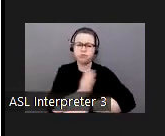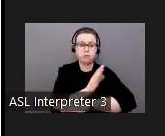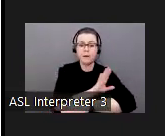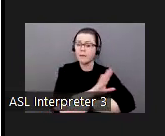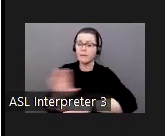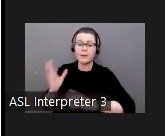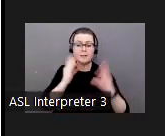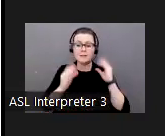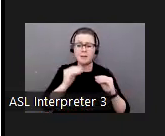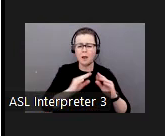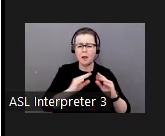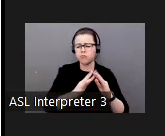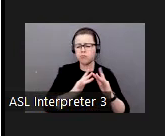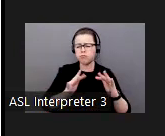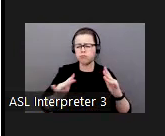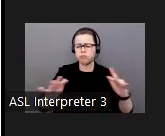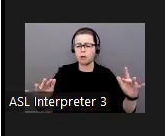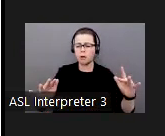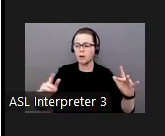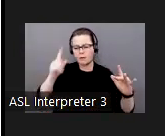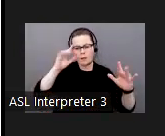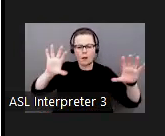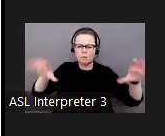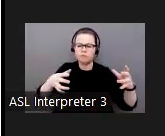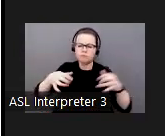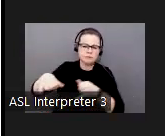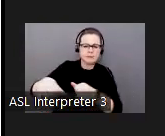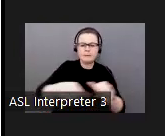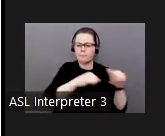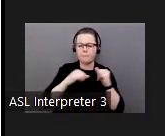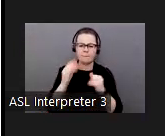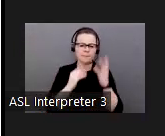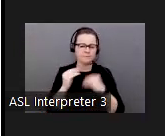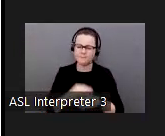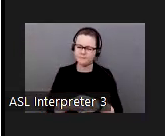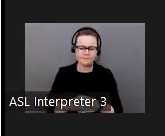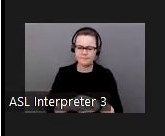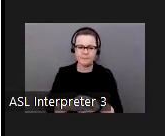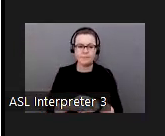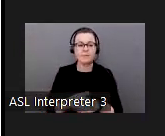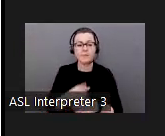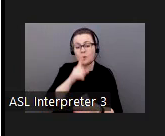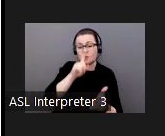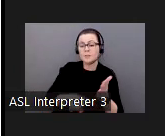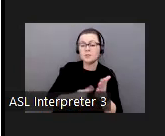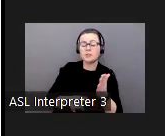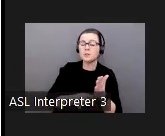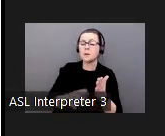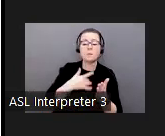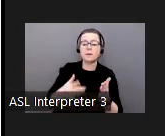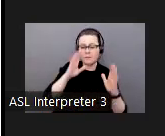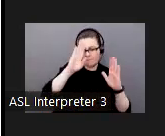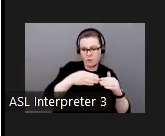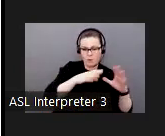together. We're looking at three sometimes competing paradigms that the research comes out of: social